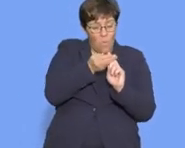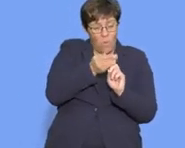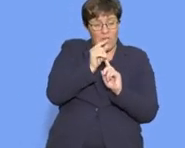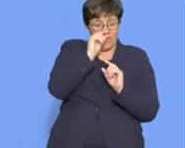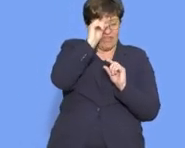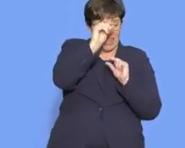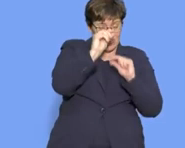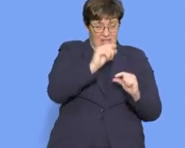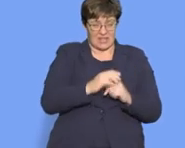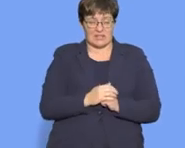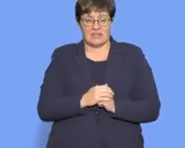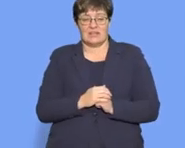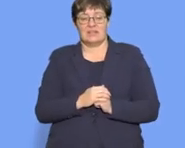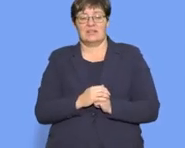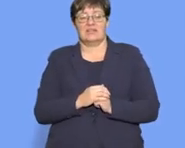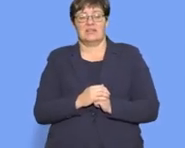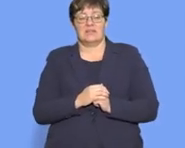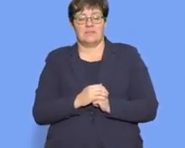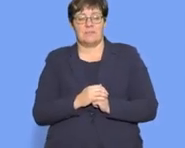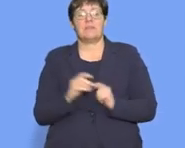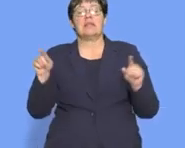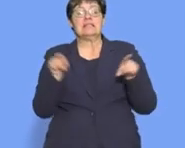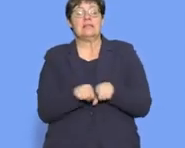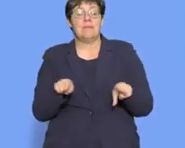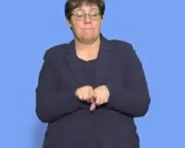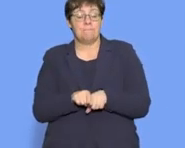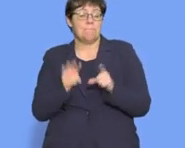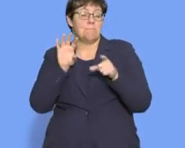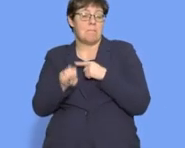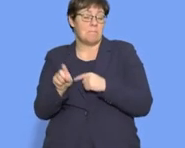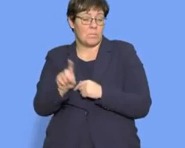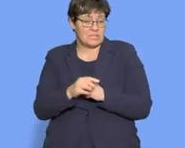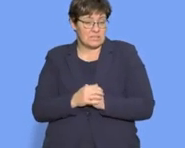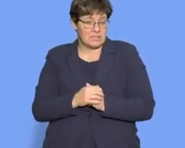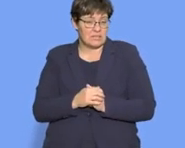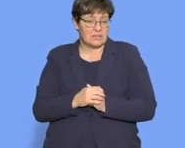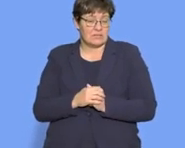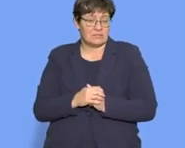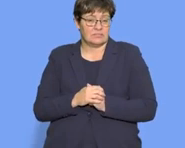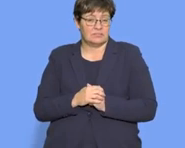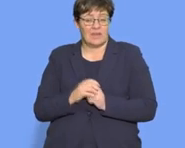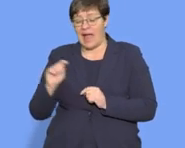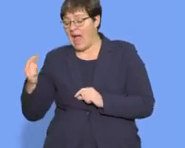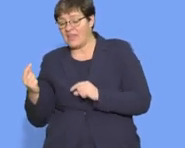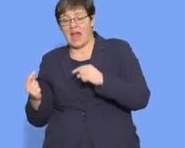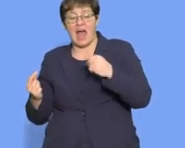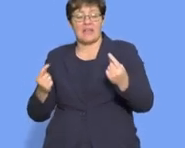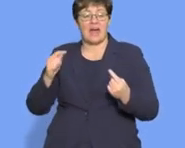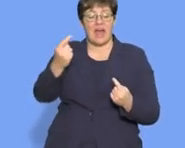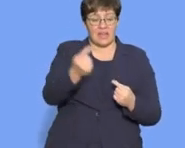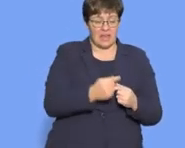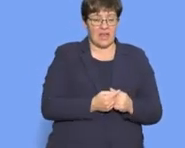Then we can also find the other parts of the stem, and this one shows very,